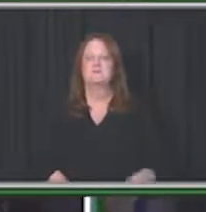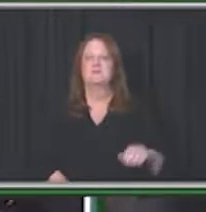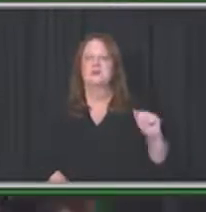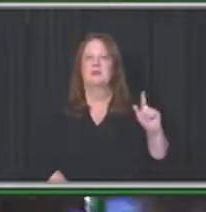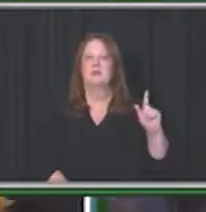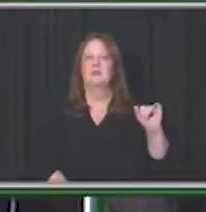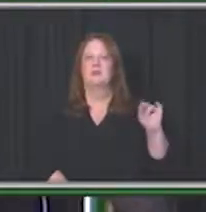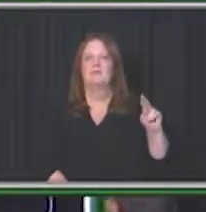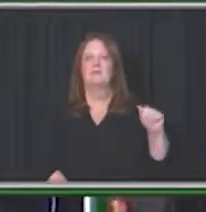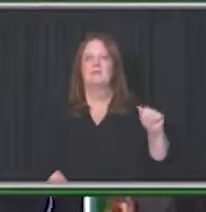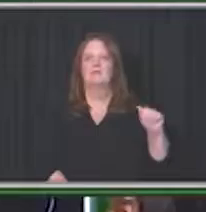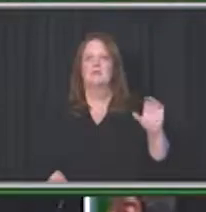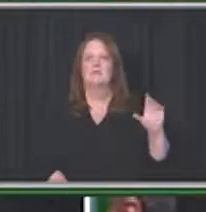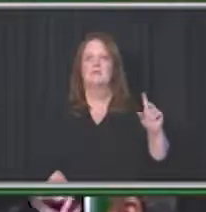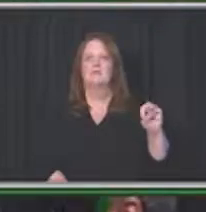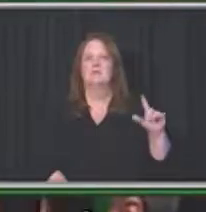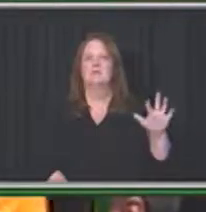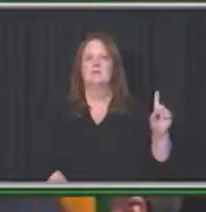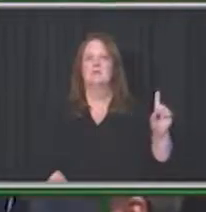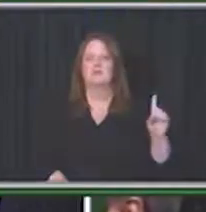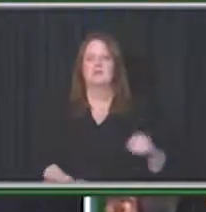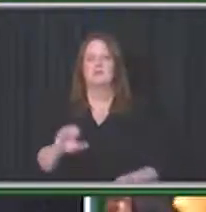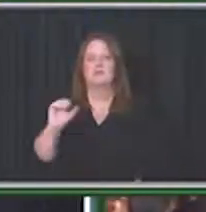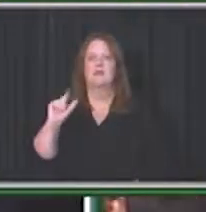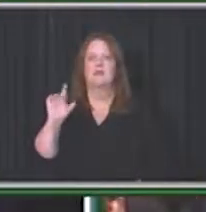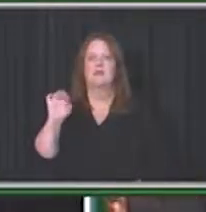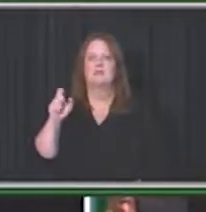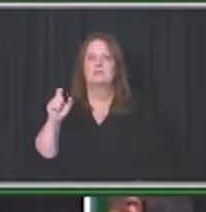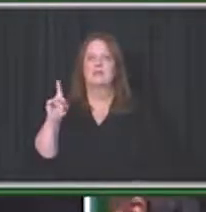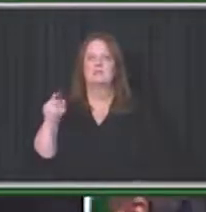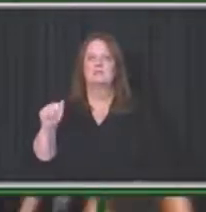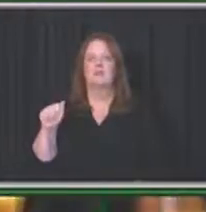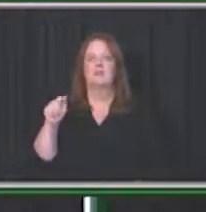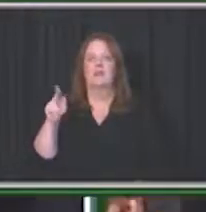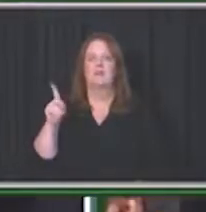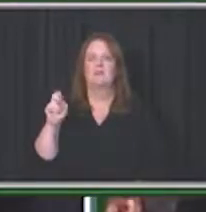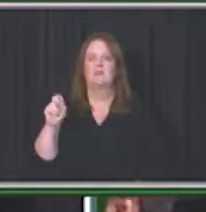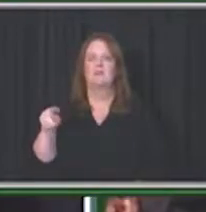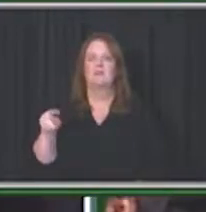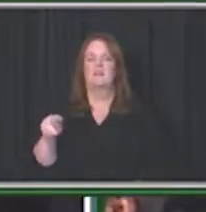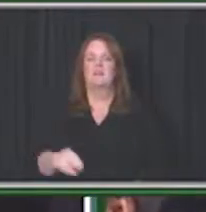Alina Fleeman. Alexandria Anderson.